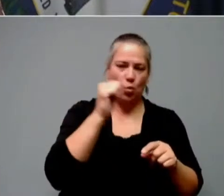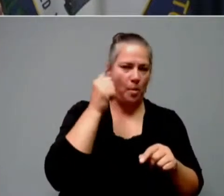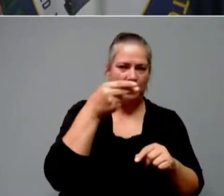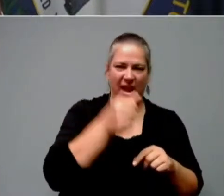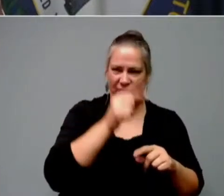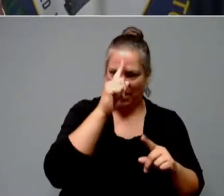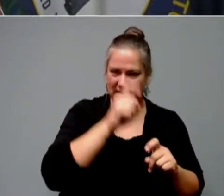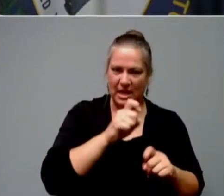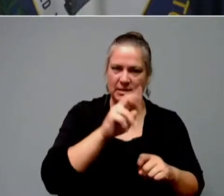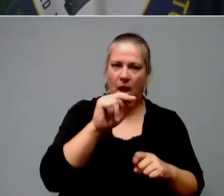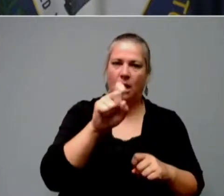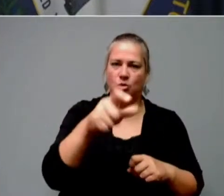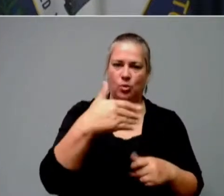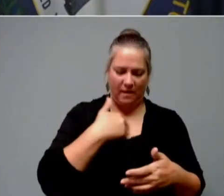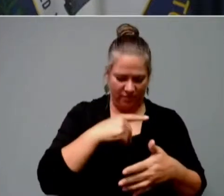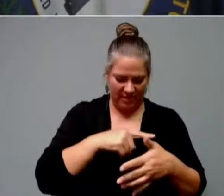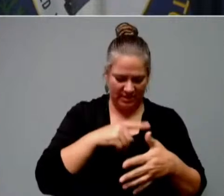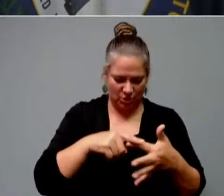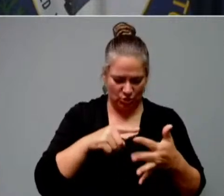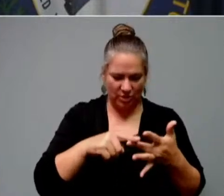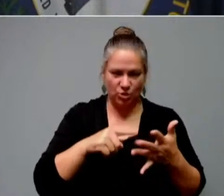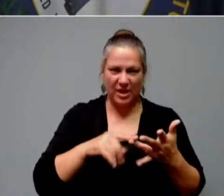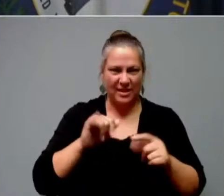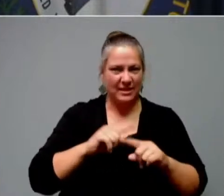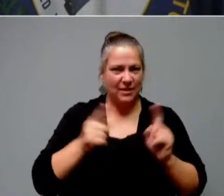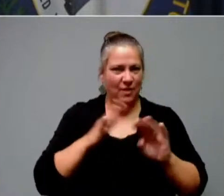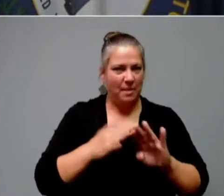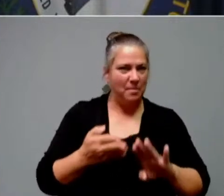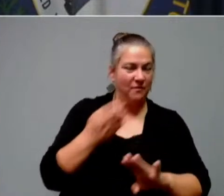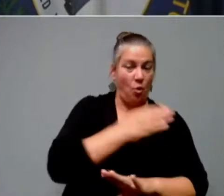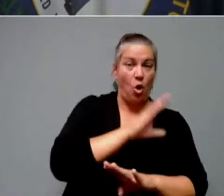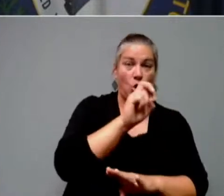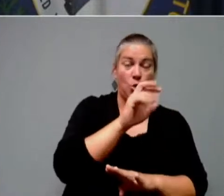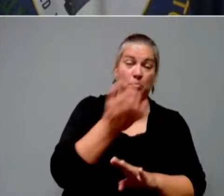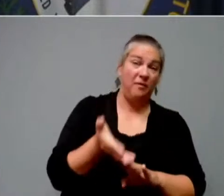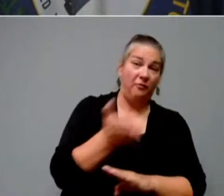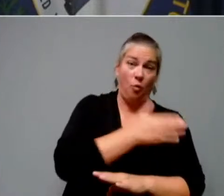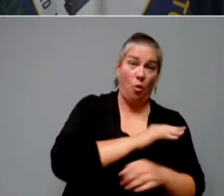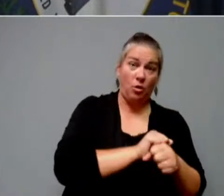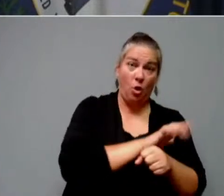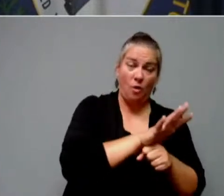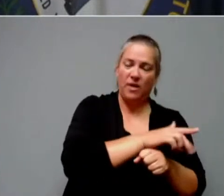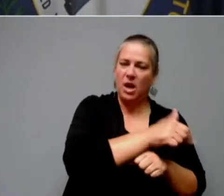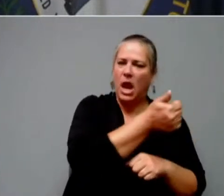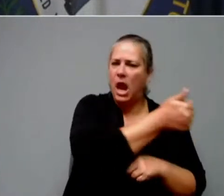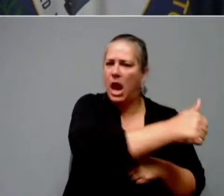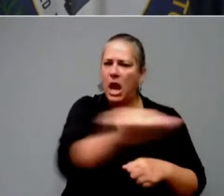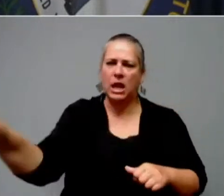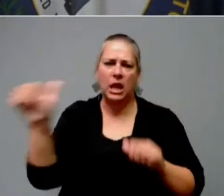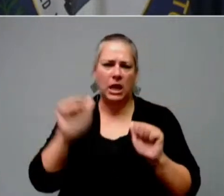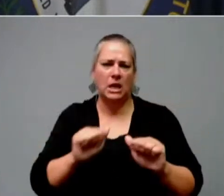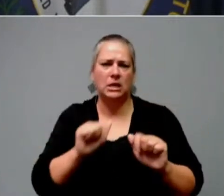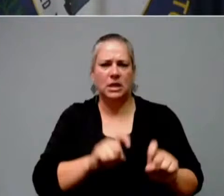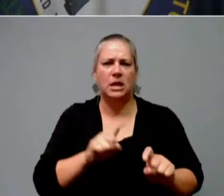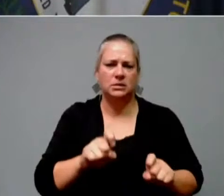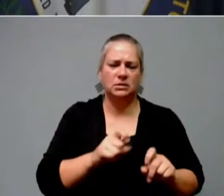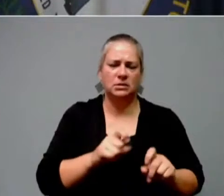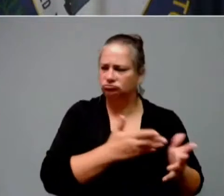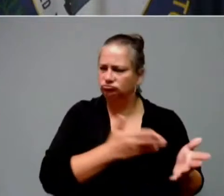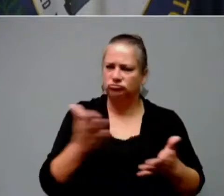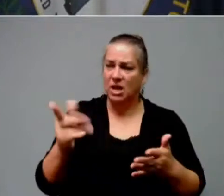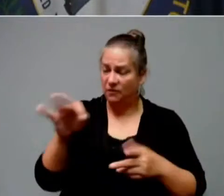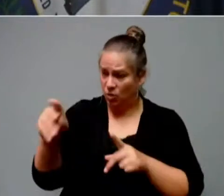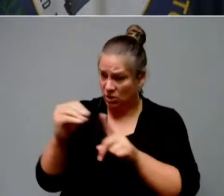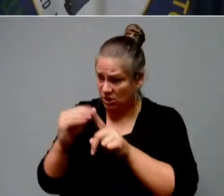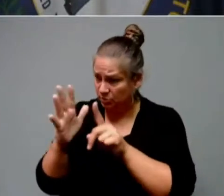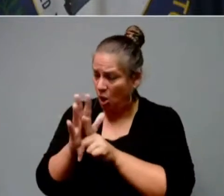certain criteria. That's very different than before. Anybody who wants a test or is concerned or has maybe been exposed to someone could get it.